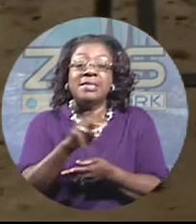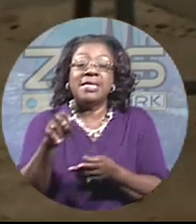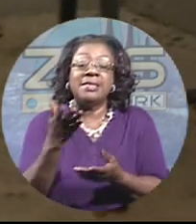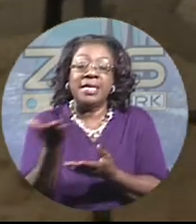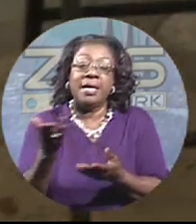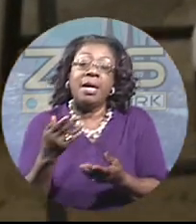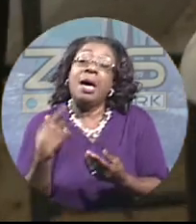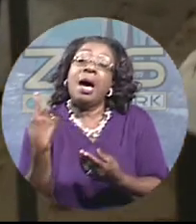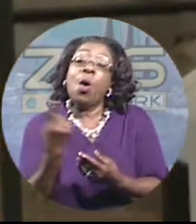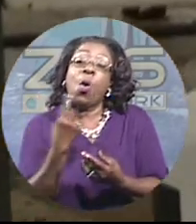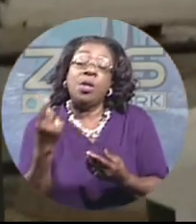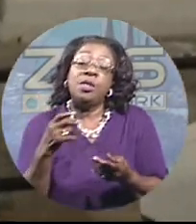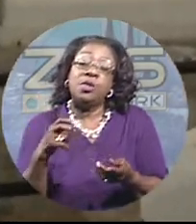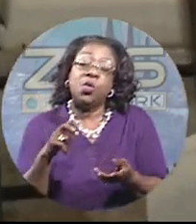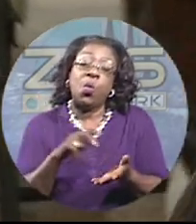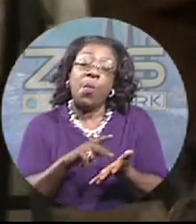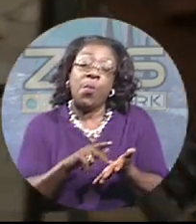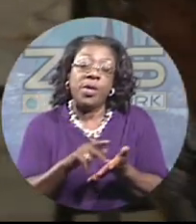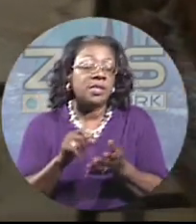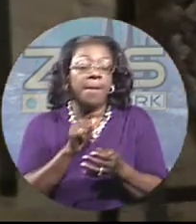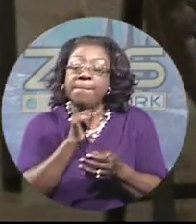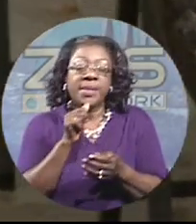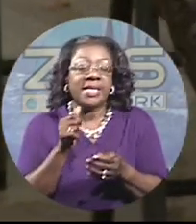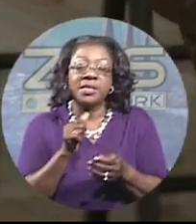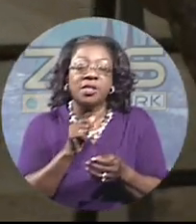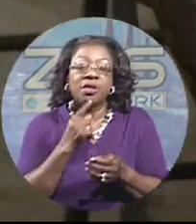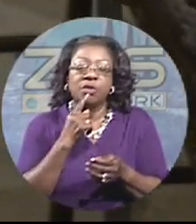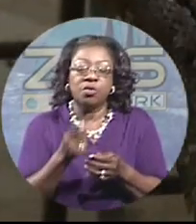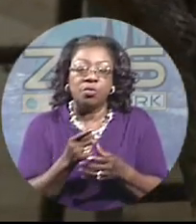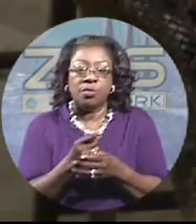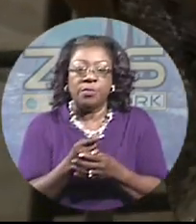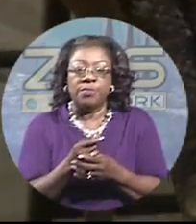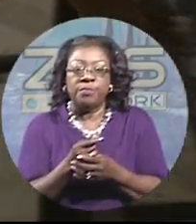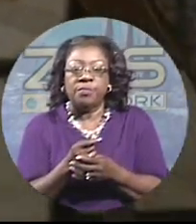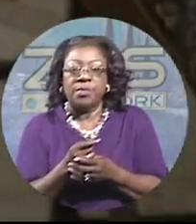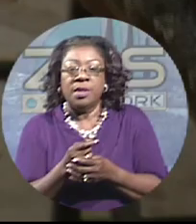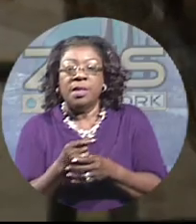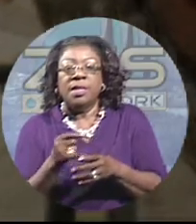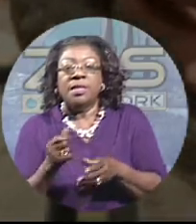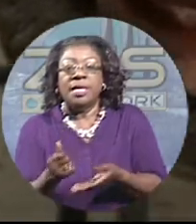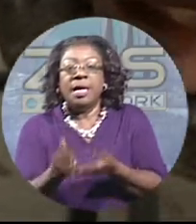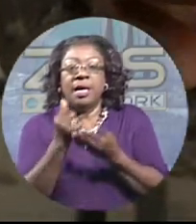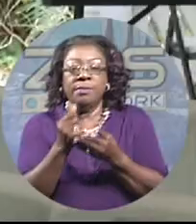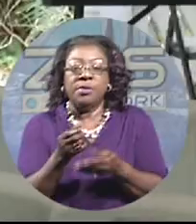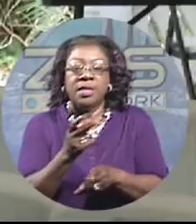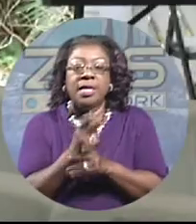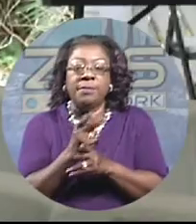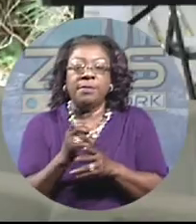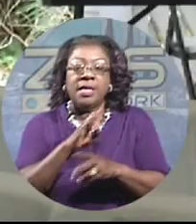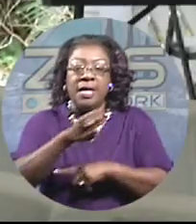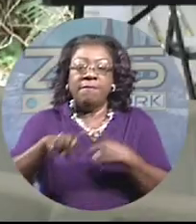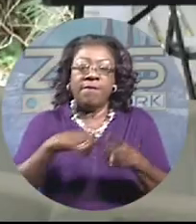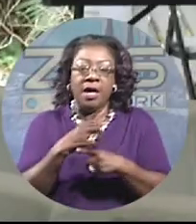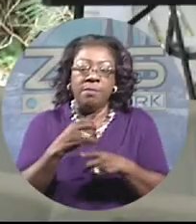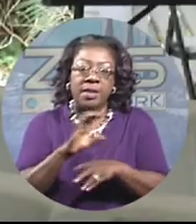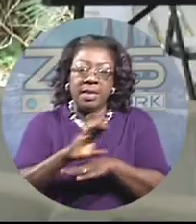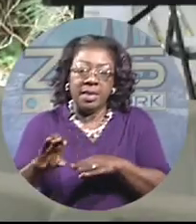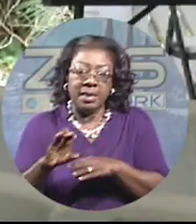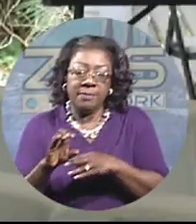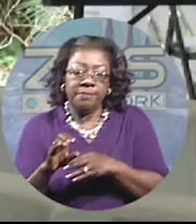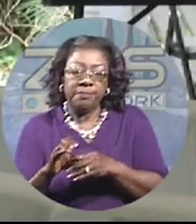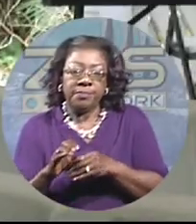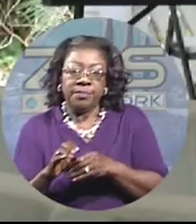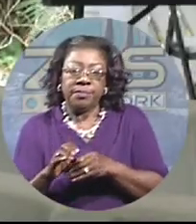boas are constricting snakes. They do play a role in keeping a natural balance in the environment. Can attack your